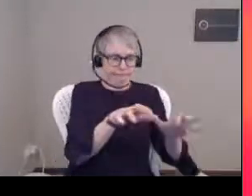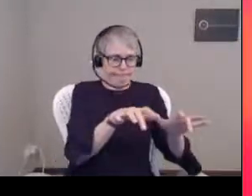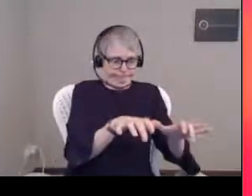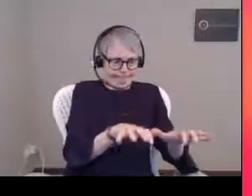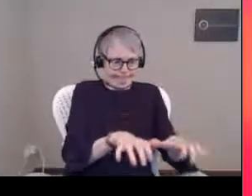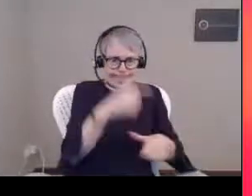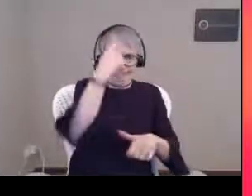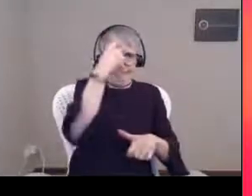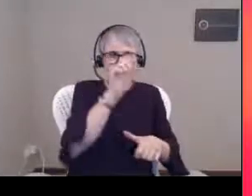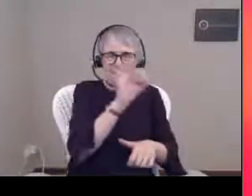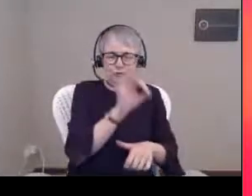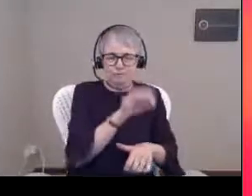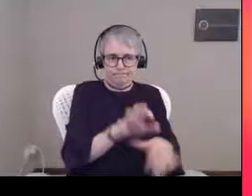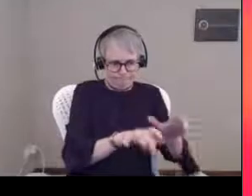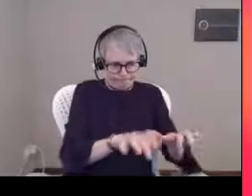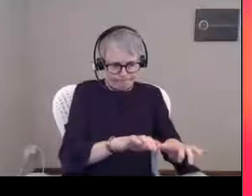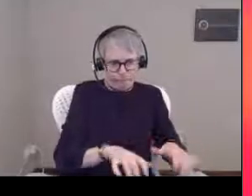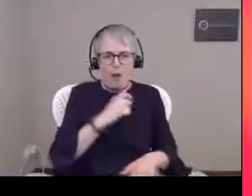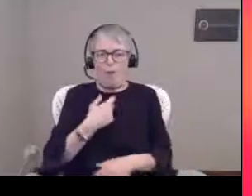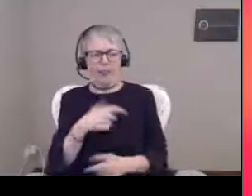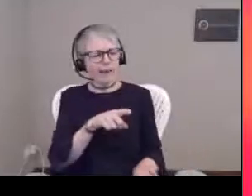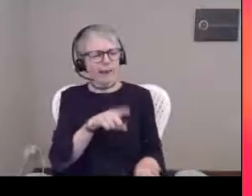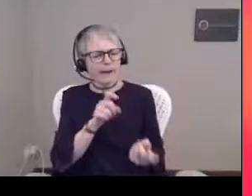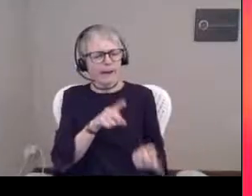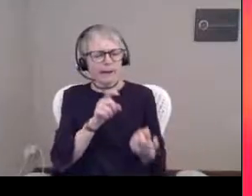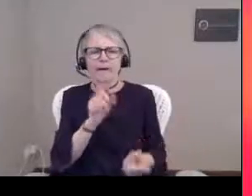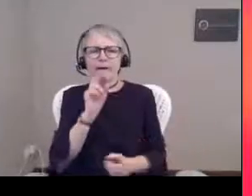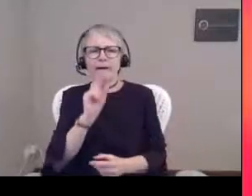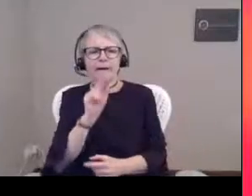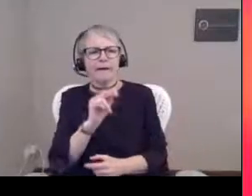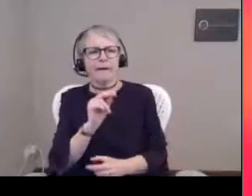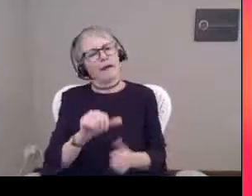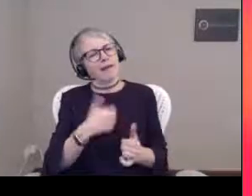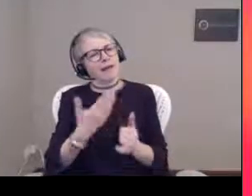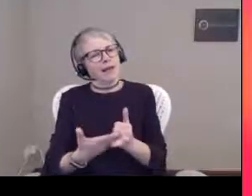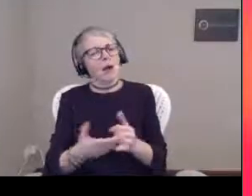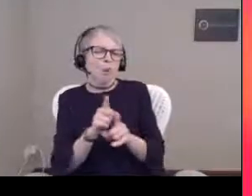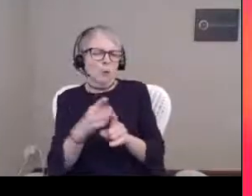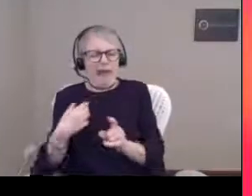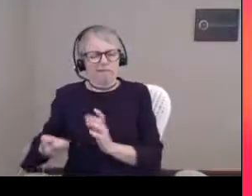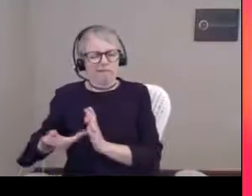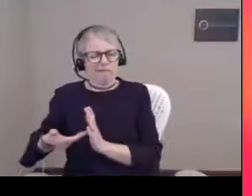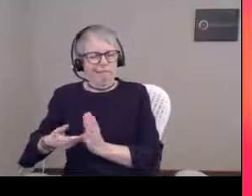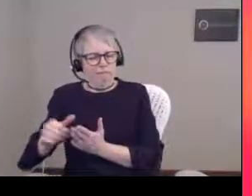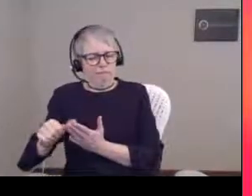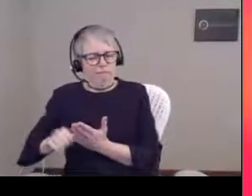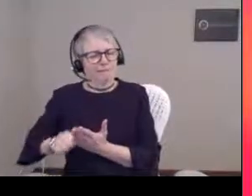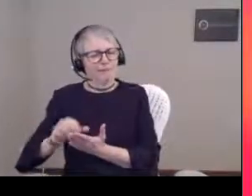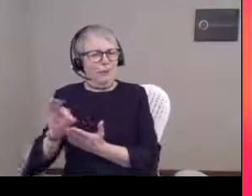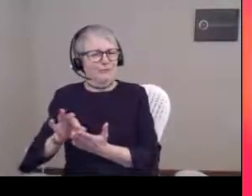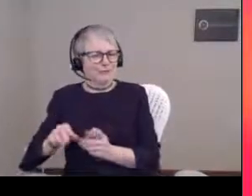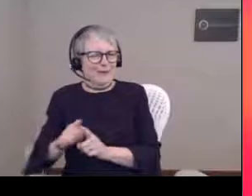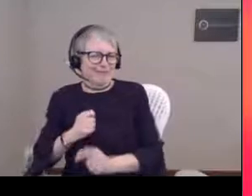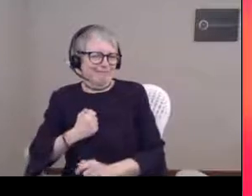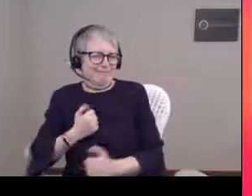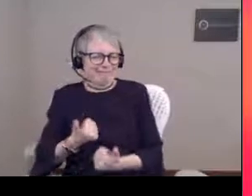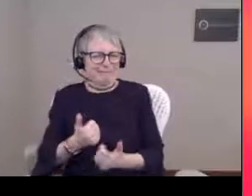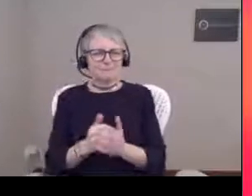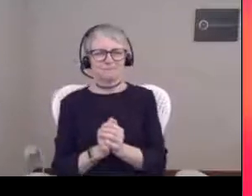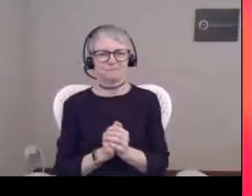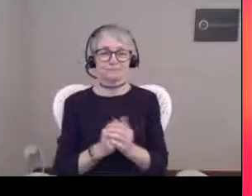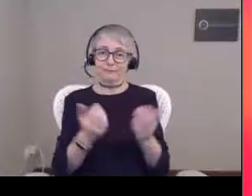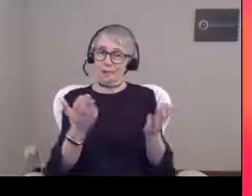come to them at the end. But I'm going to ask a few questions of my own as well. So you're very welcome. I